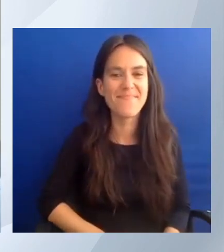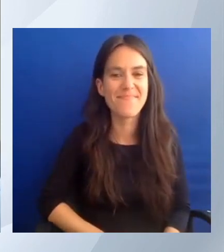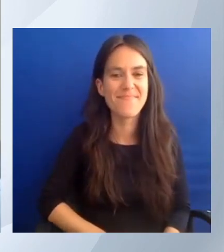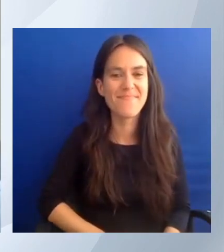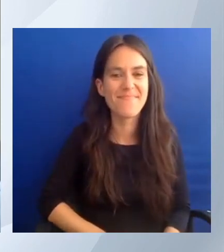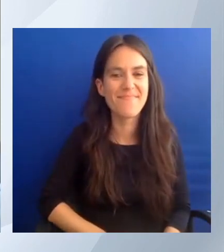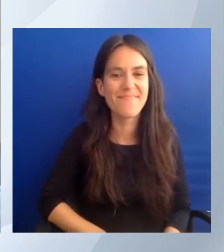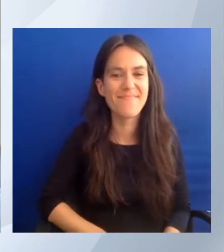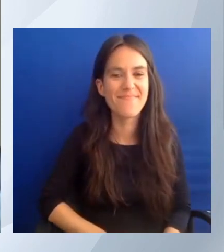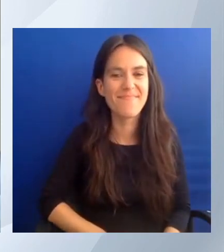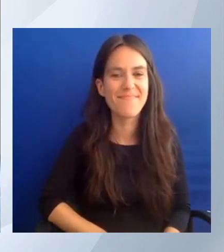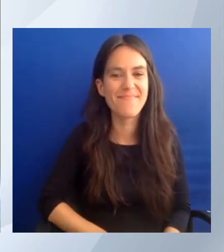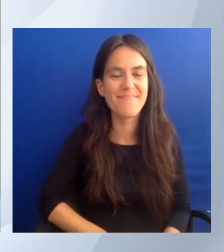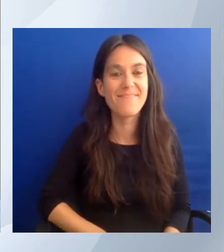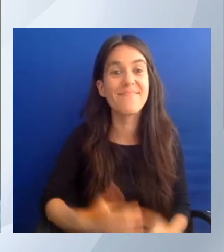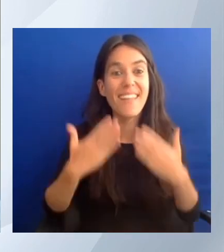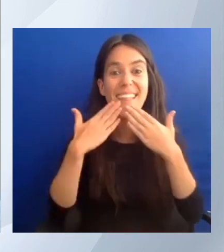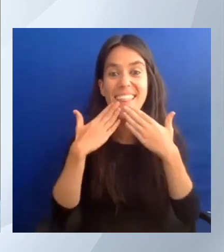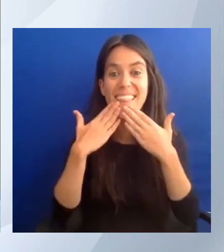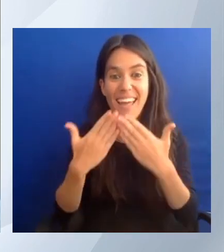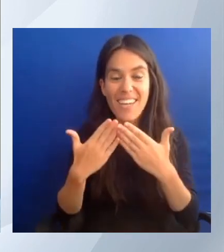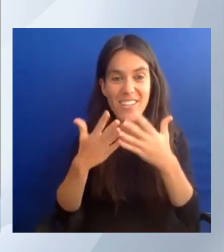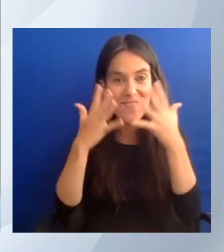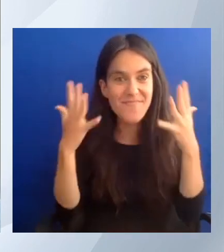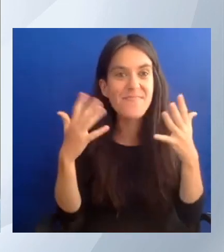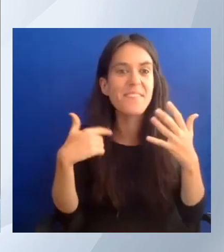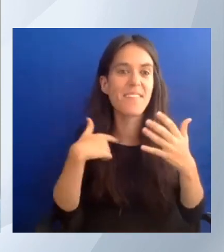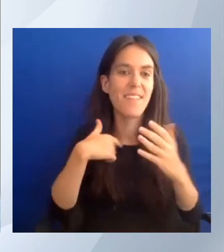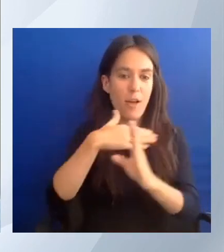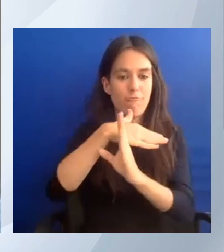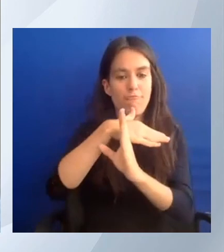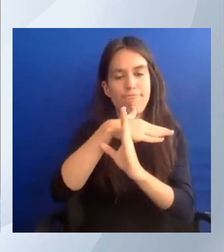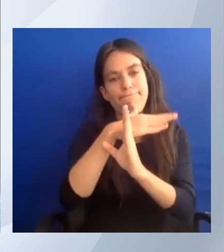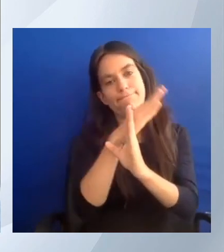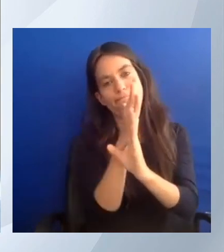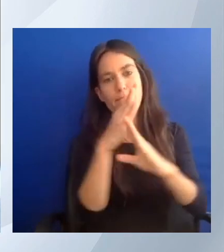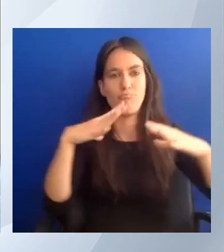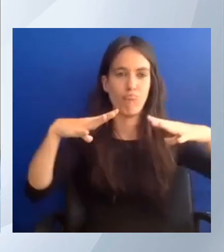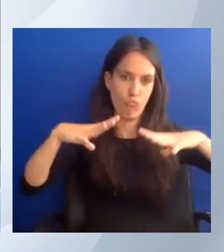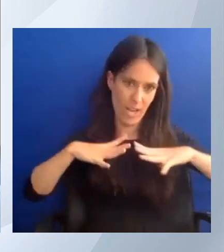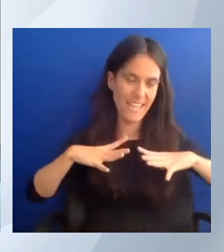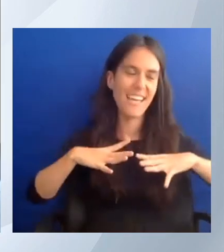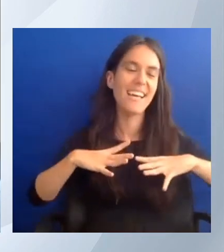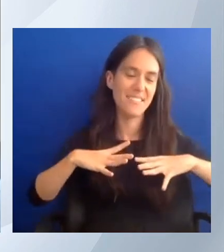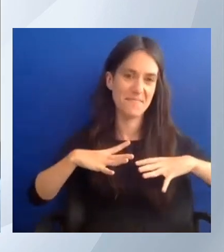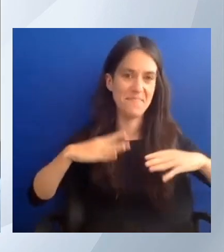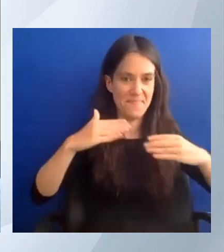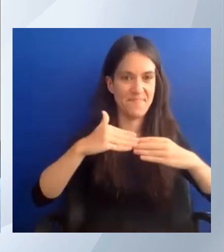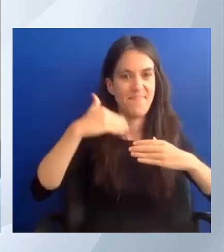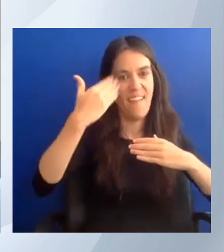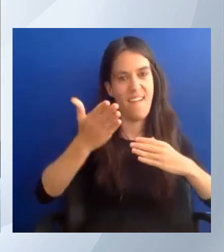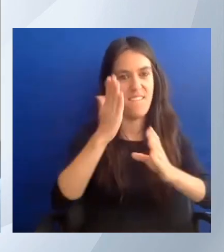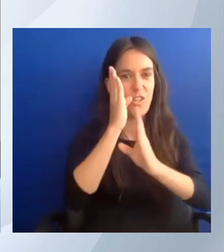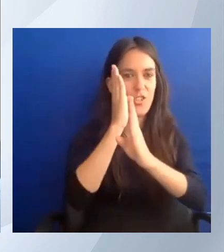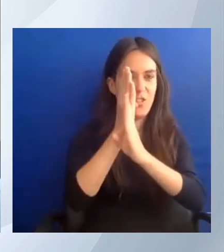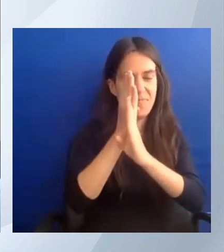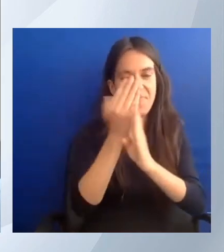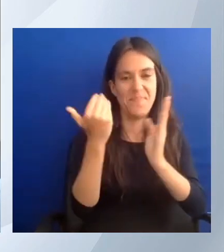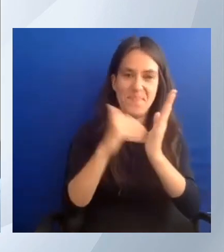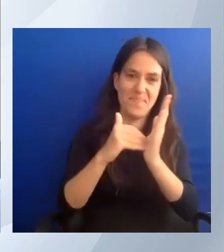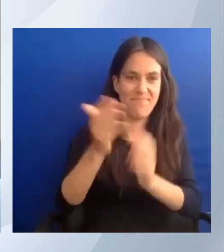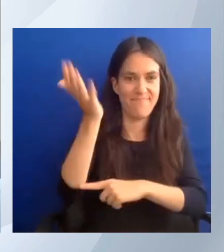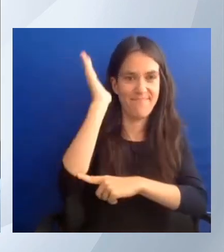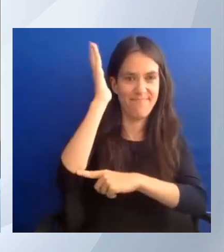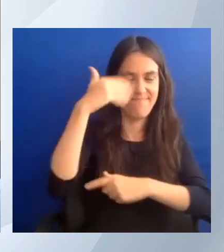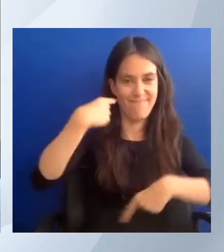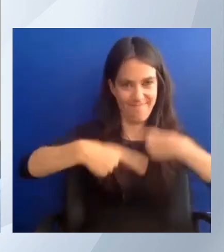Okay. Thanks. Thank you very much. We're going to a short break now, so stick around for